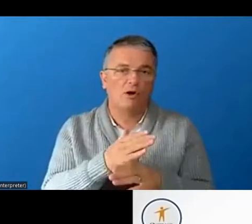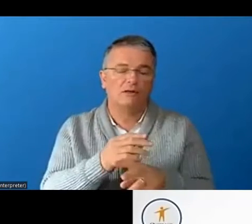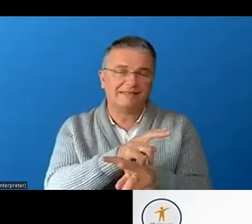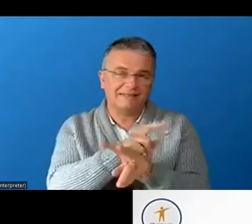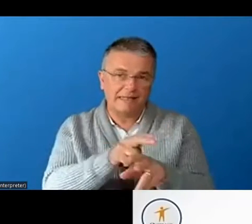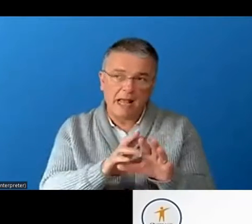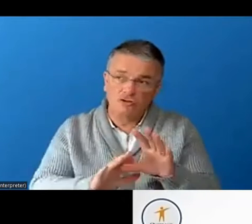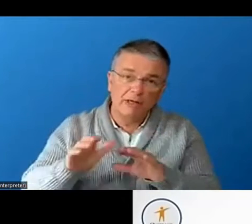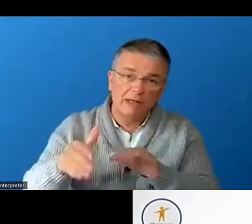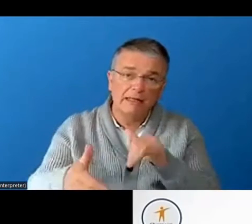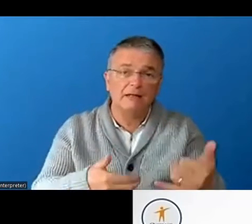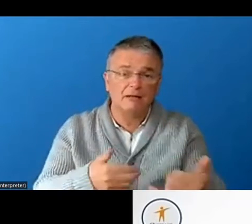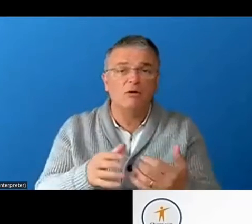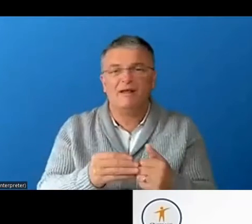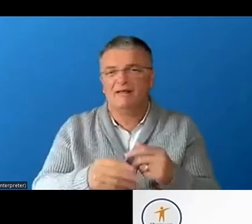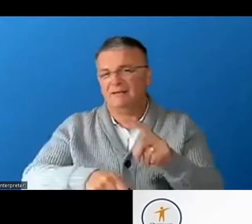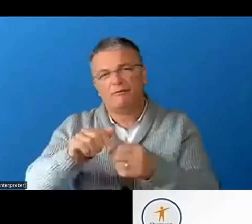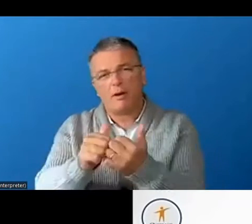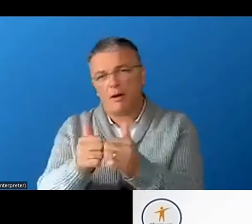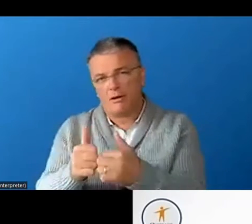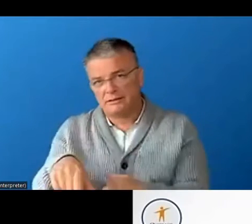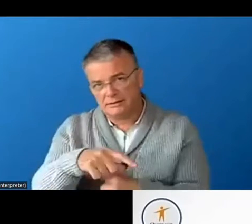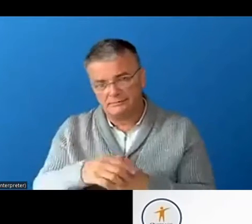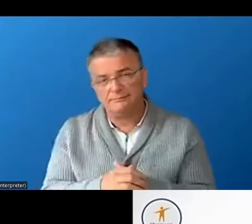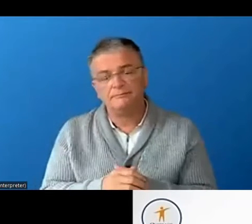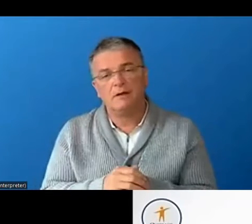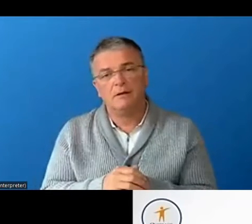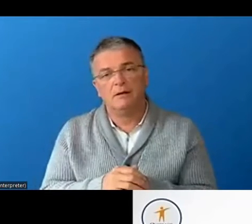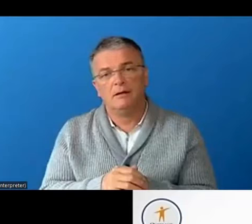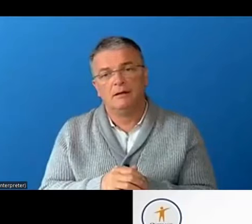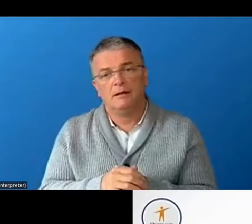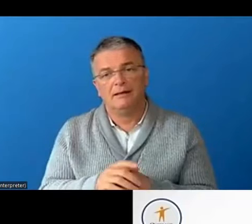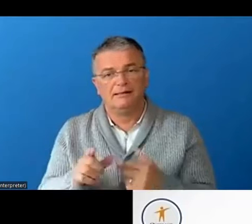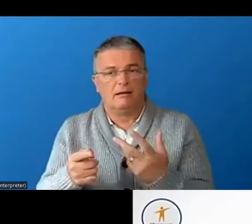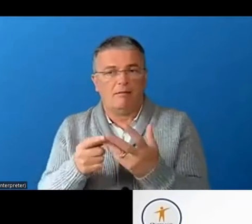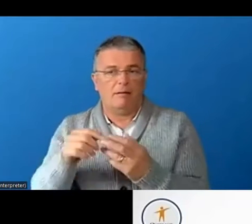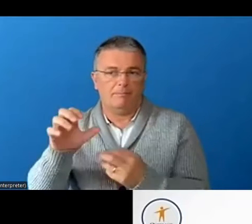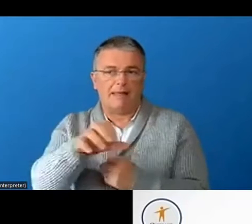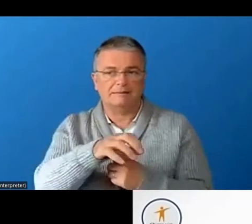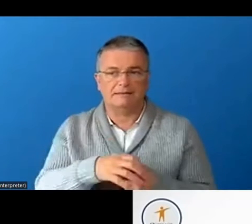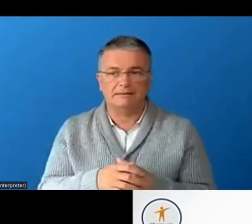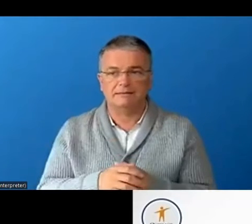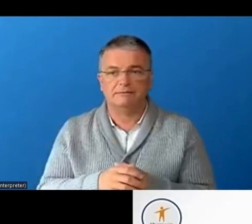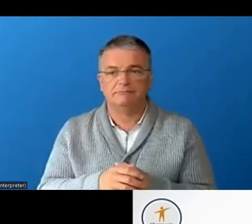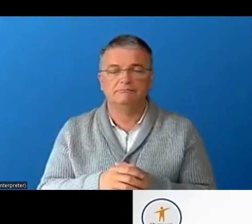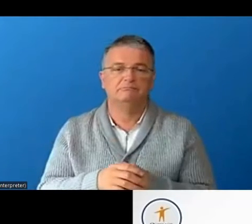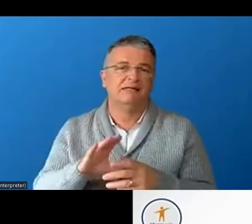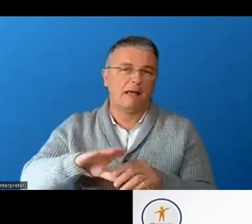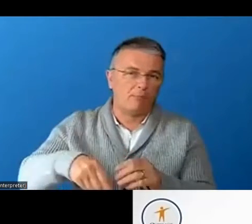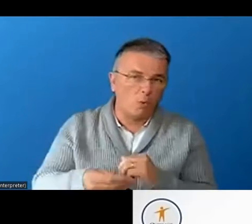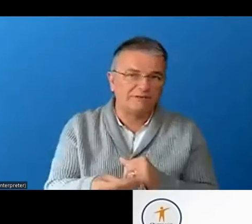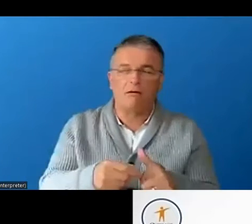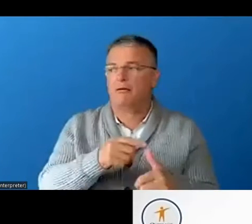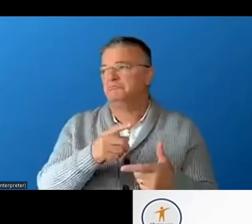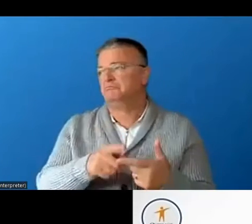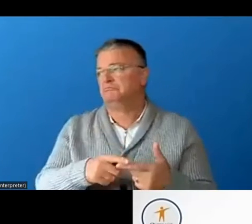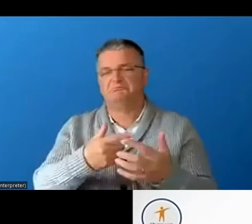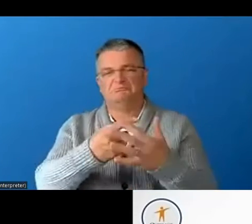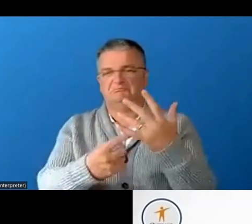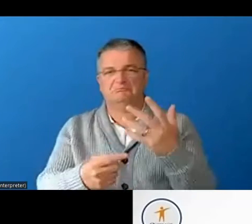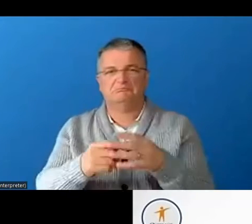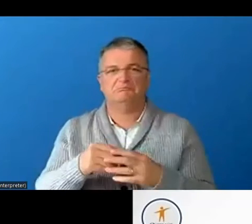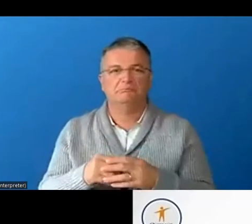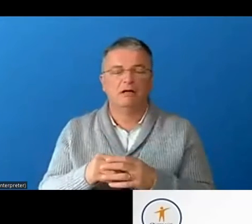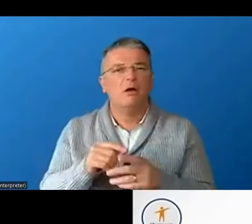internationally with different partners in other places like Cambodia and other places across,